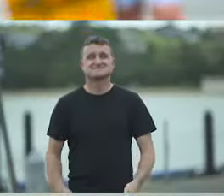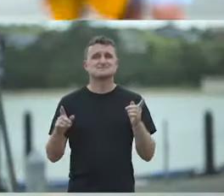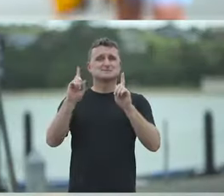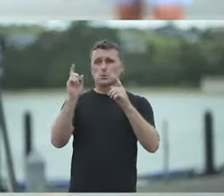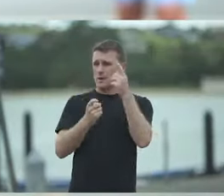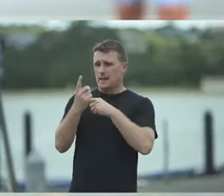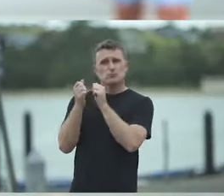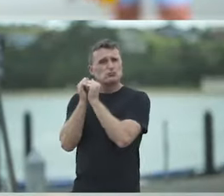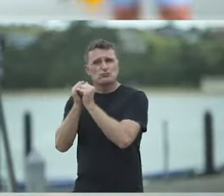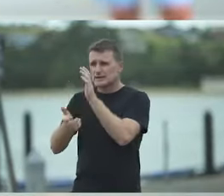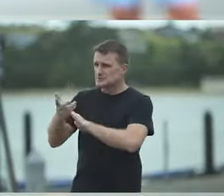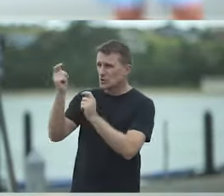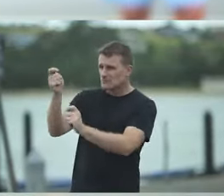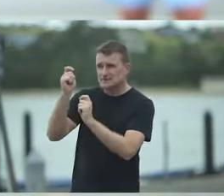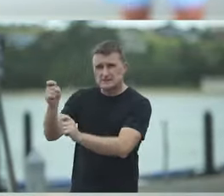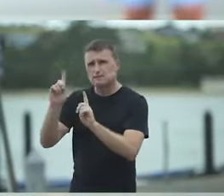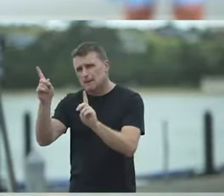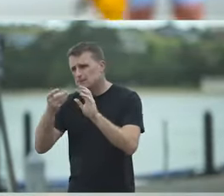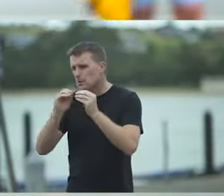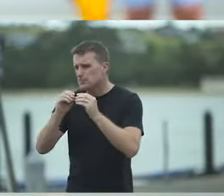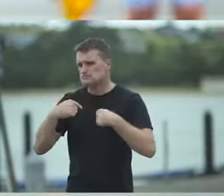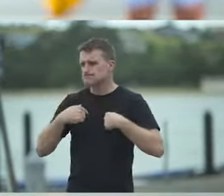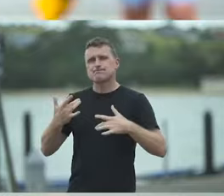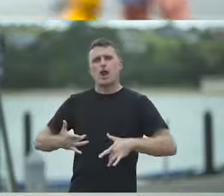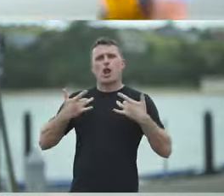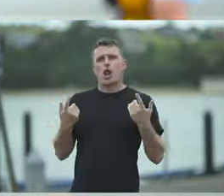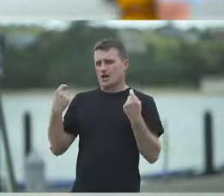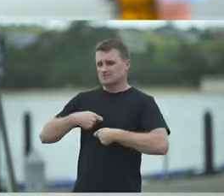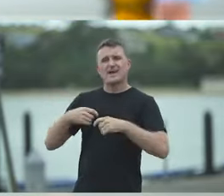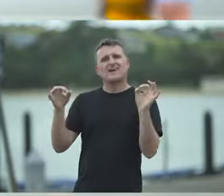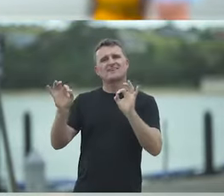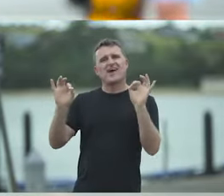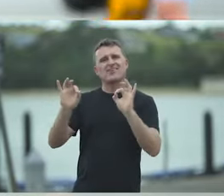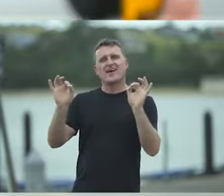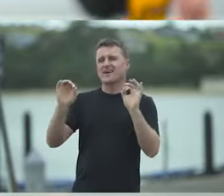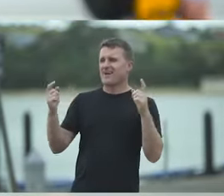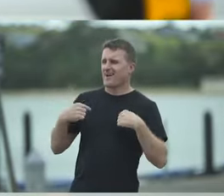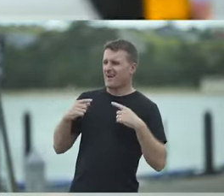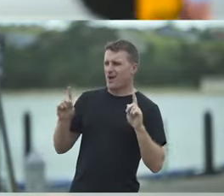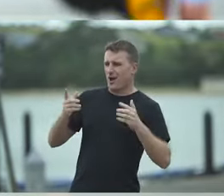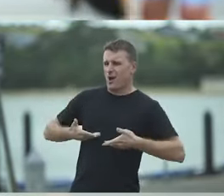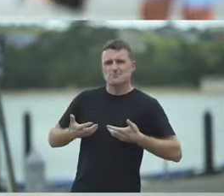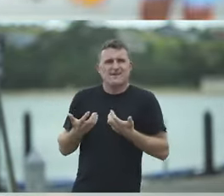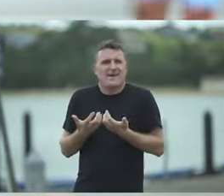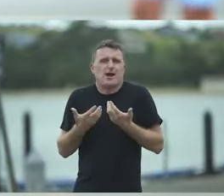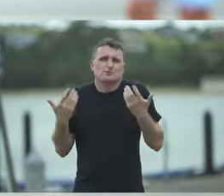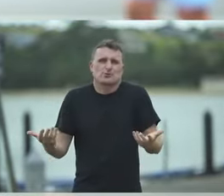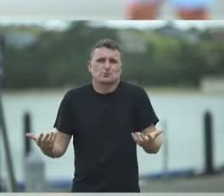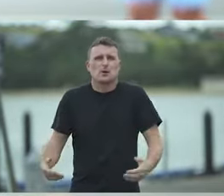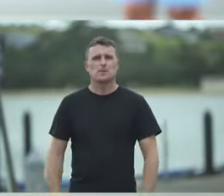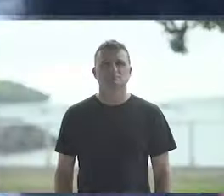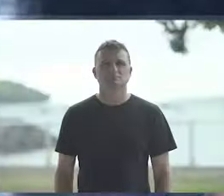What happens when I go fishing with my friends down the road? Sometimes there is no life jacket for me, and I don't know how to fit one